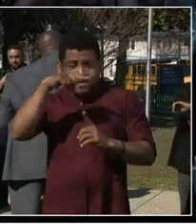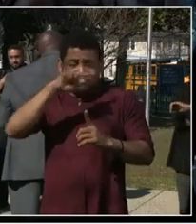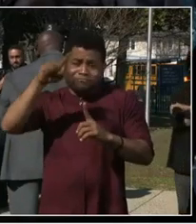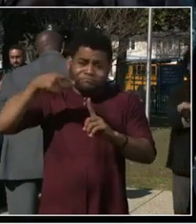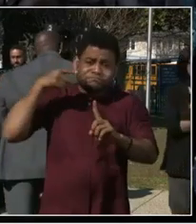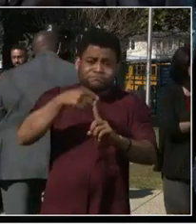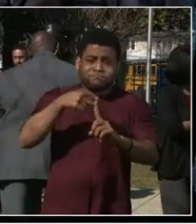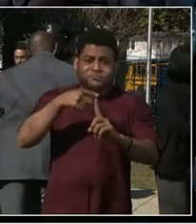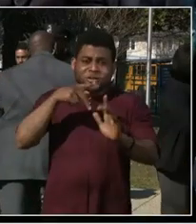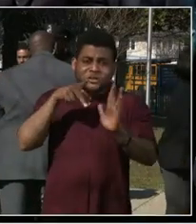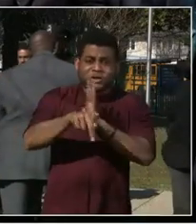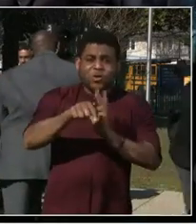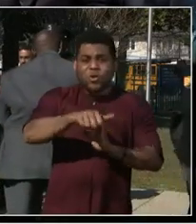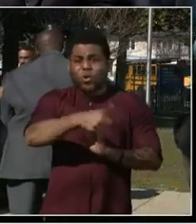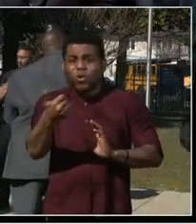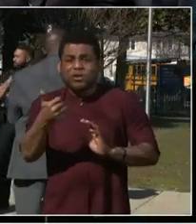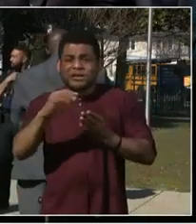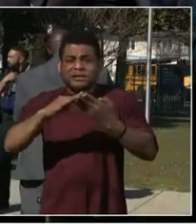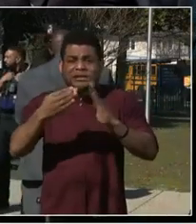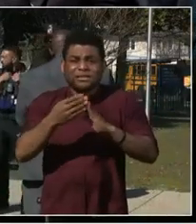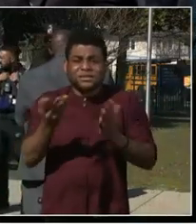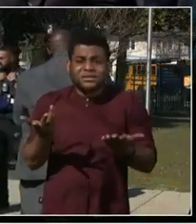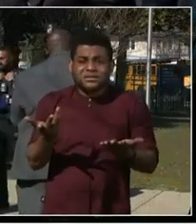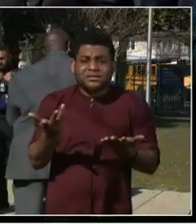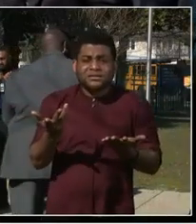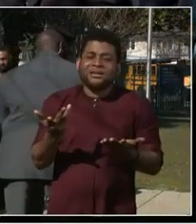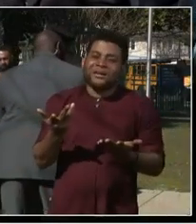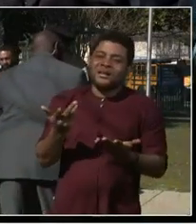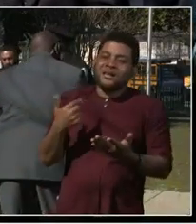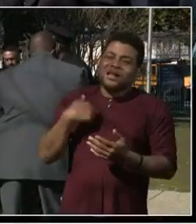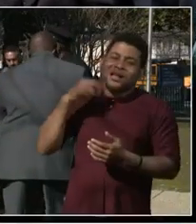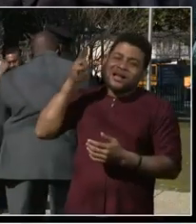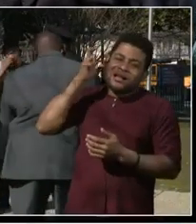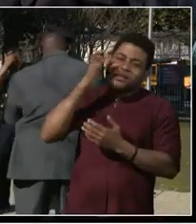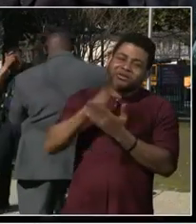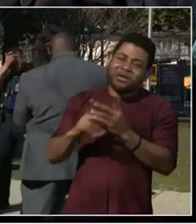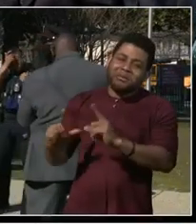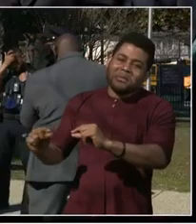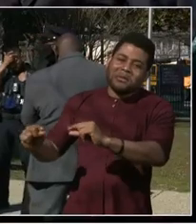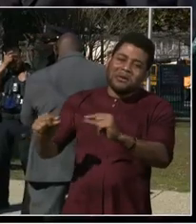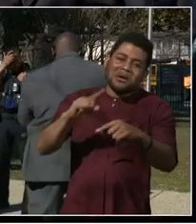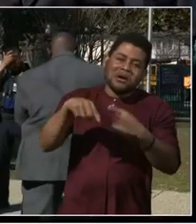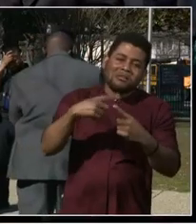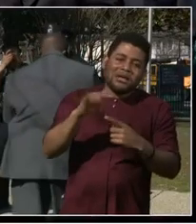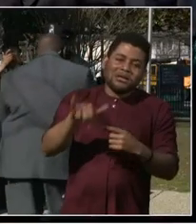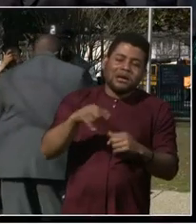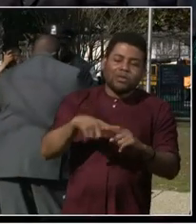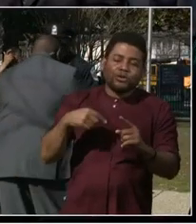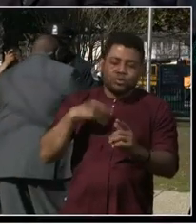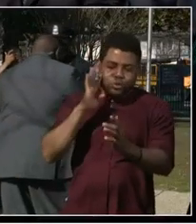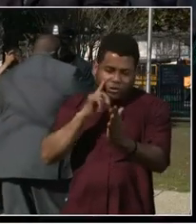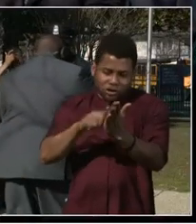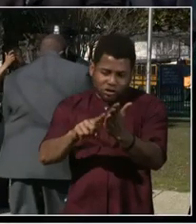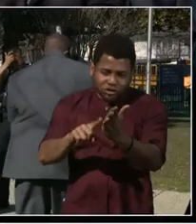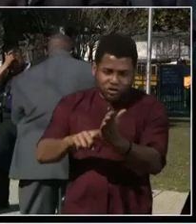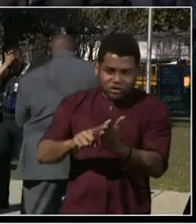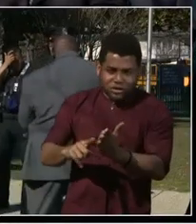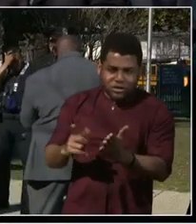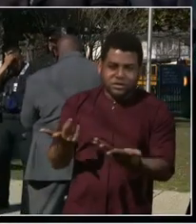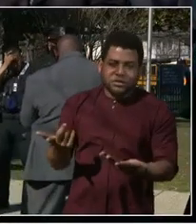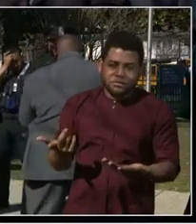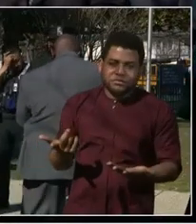So I've heard some grumblings about that. We're doing everything that we can to check. Yesterday, Commissioner Sewell spoke